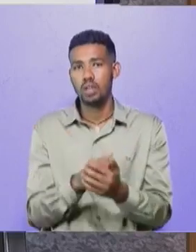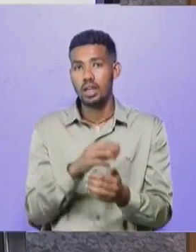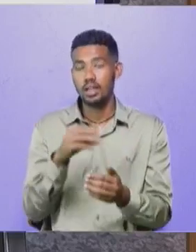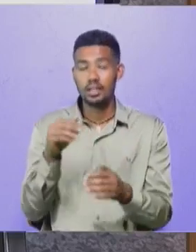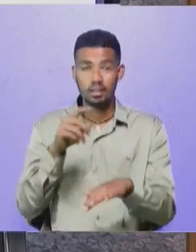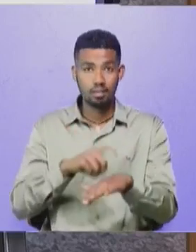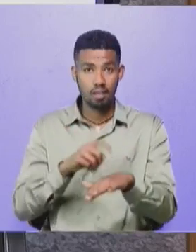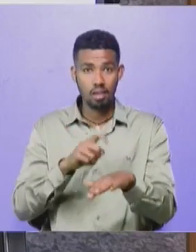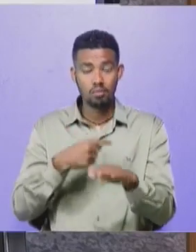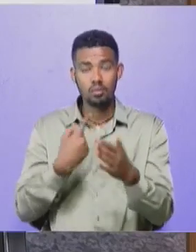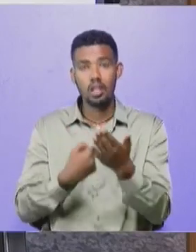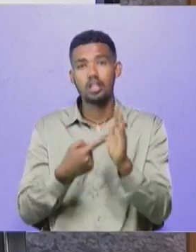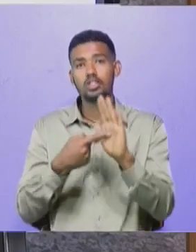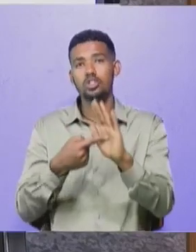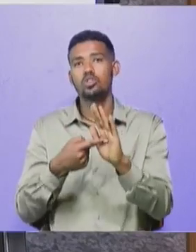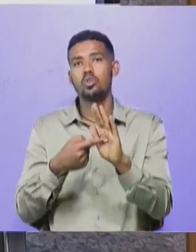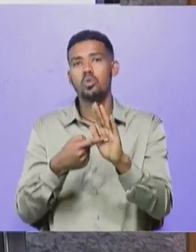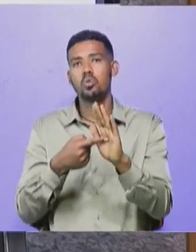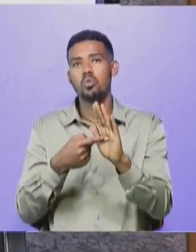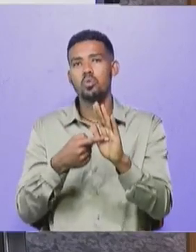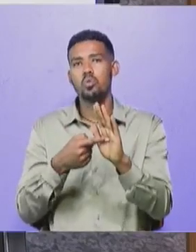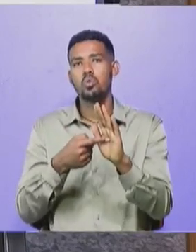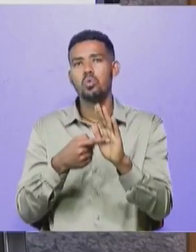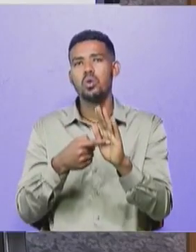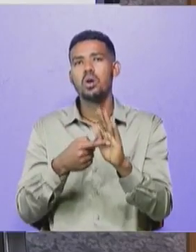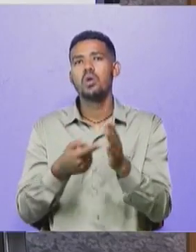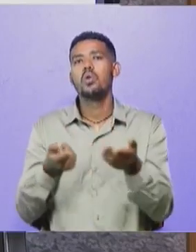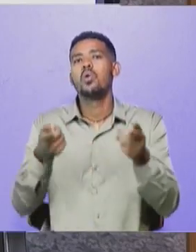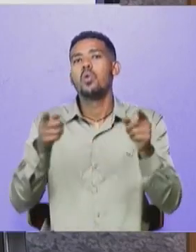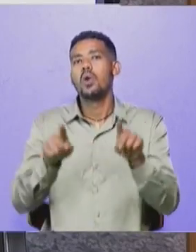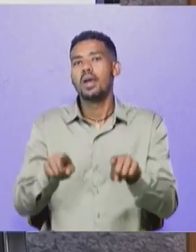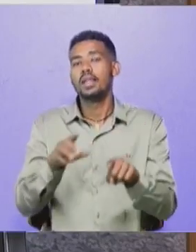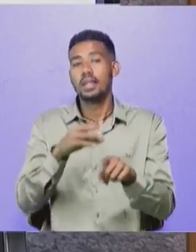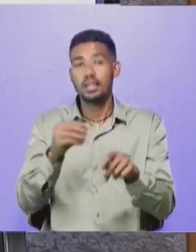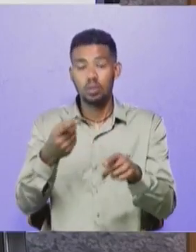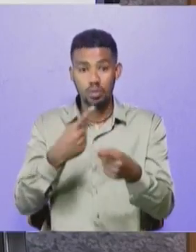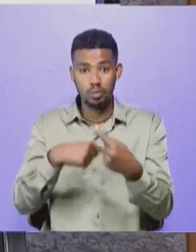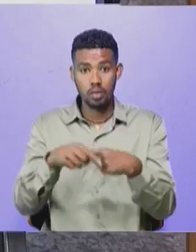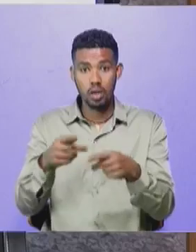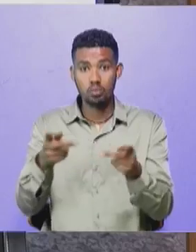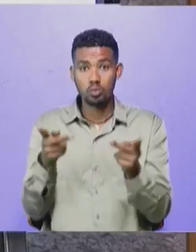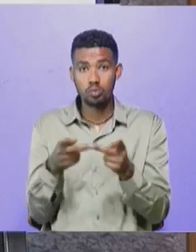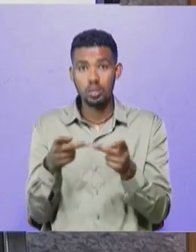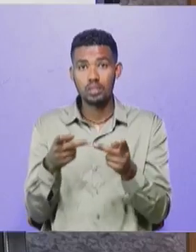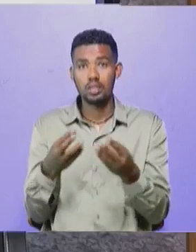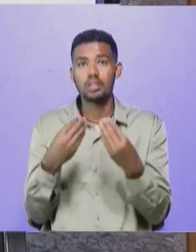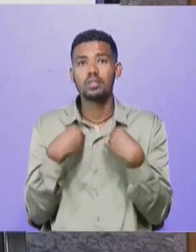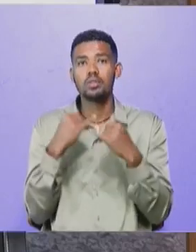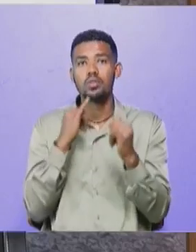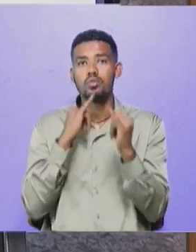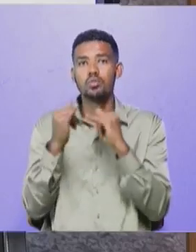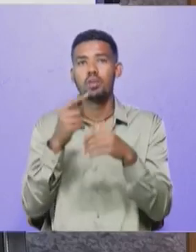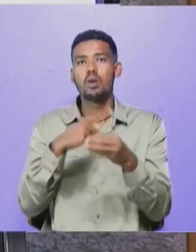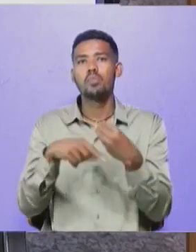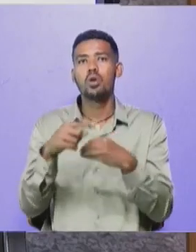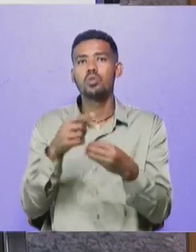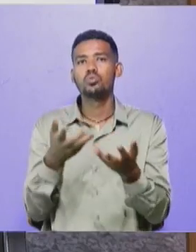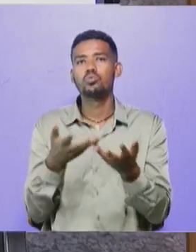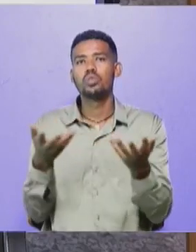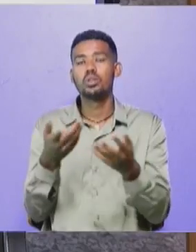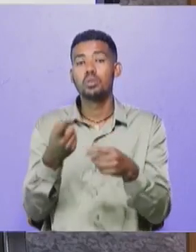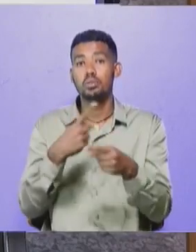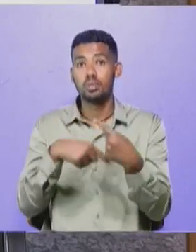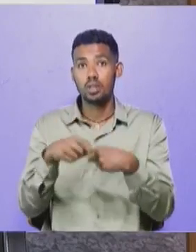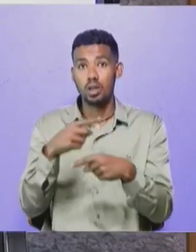time, that show when. When we come to place, that gives us information about where. When we come